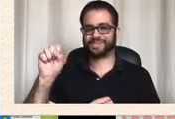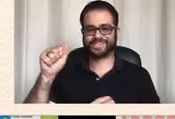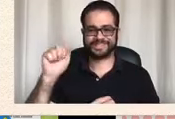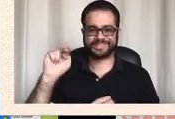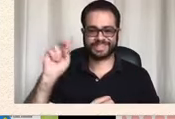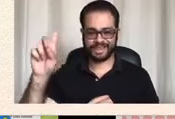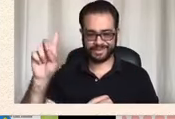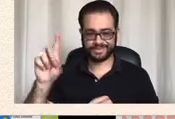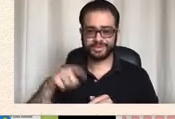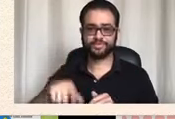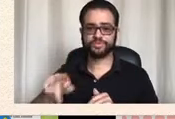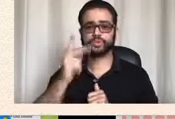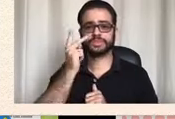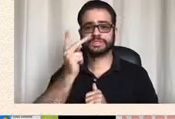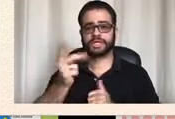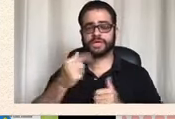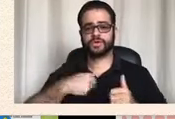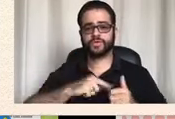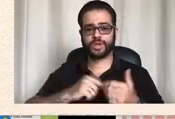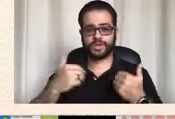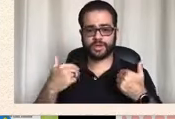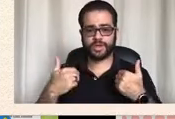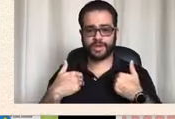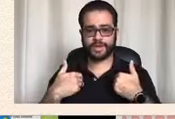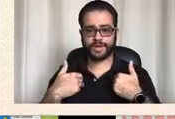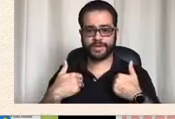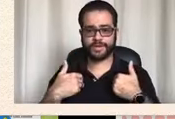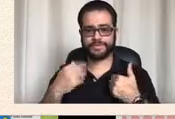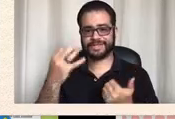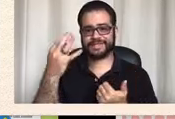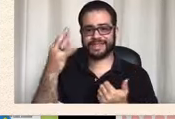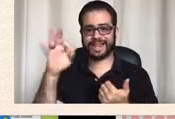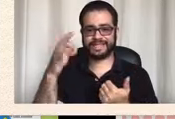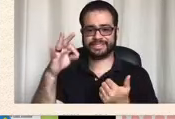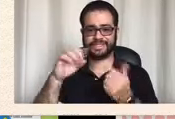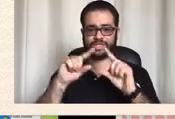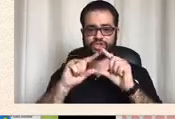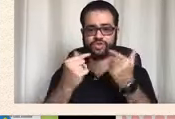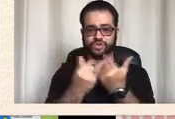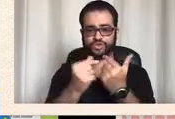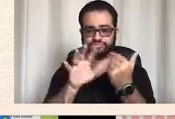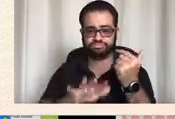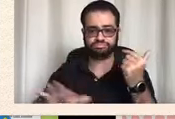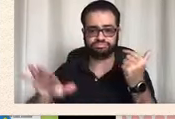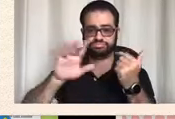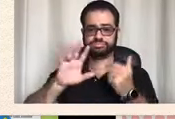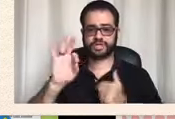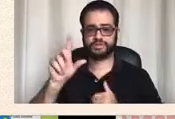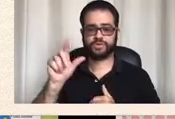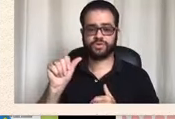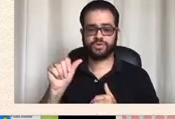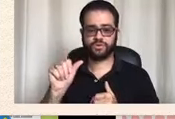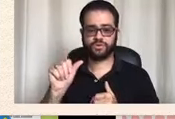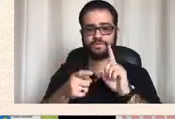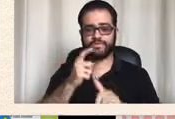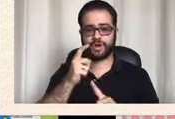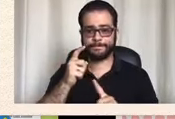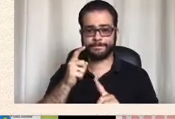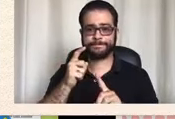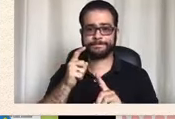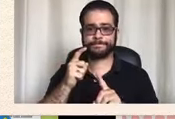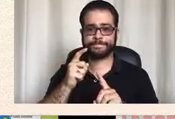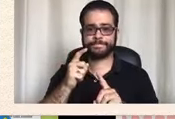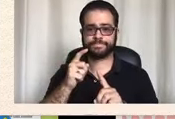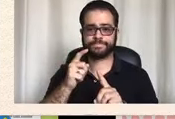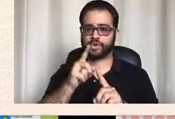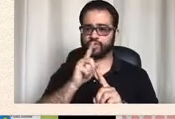see, we have 19 groups throughout Florida, from the very north of